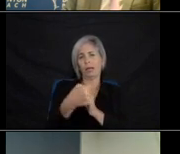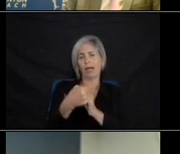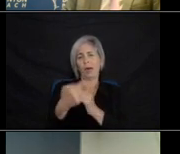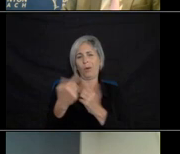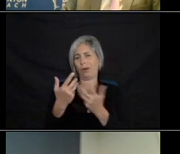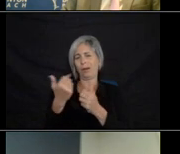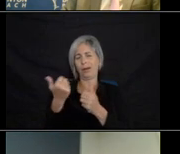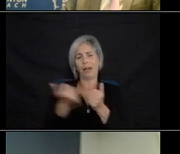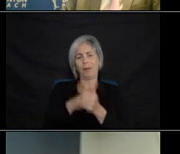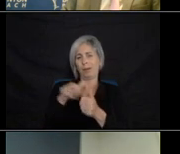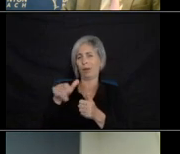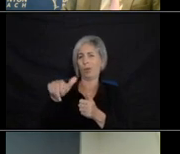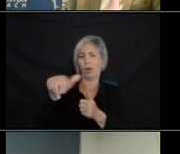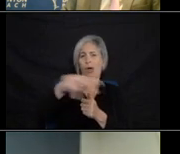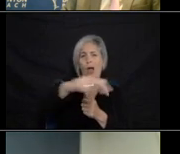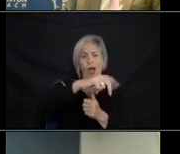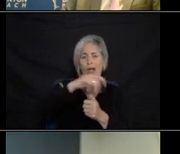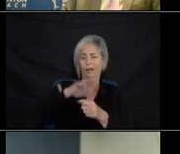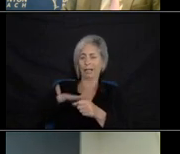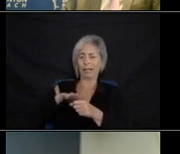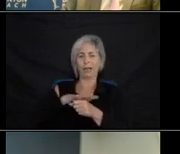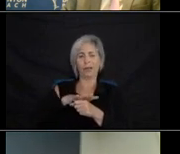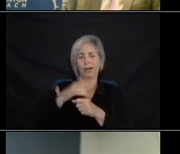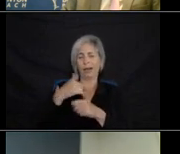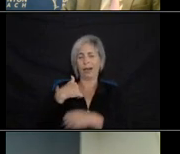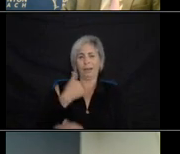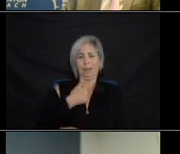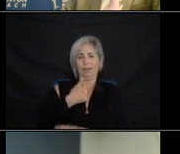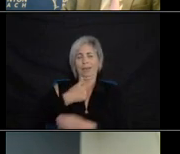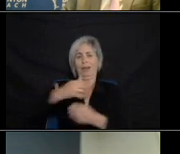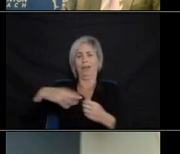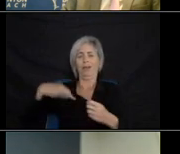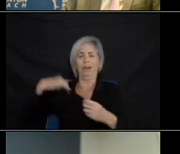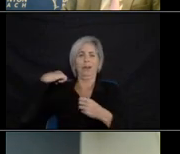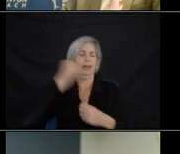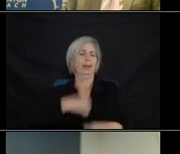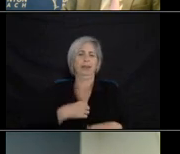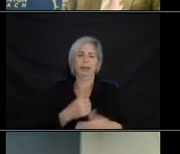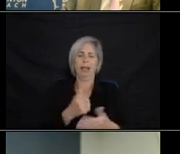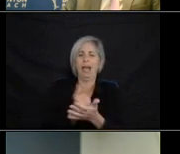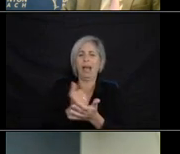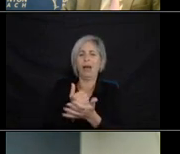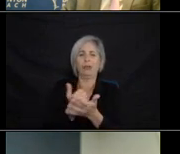everybody walks along that area. I personally have seen and helped the tortoises. I have pictures